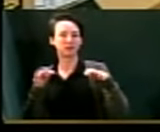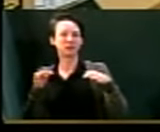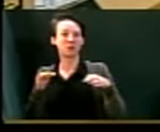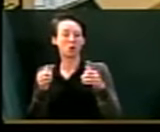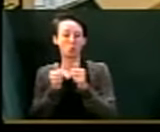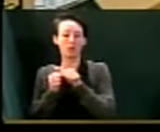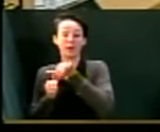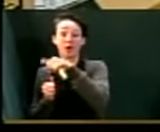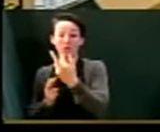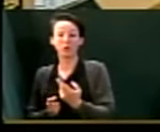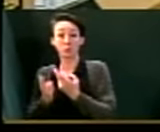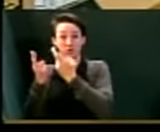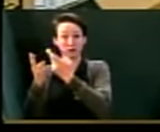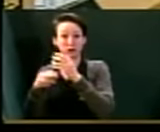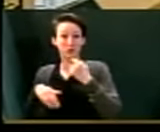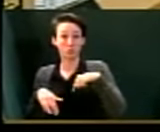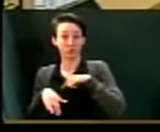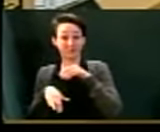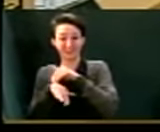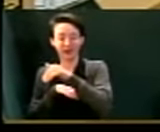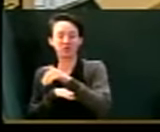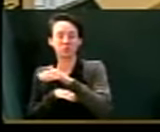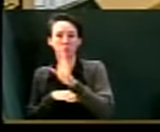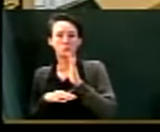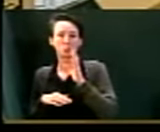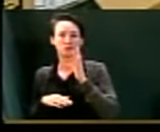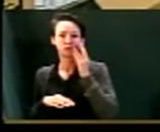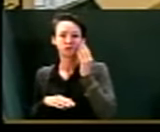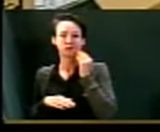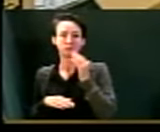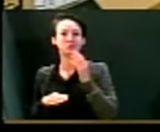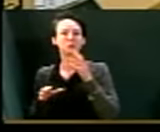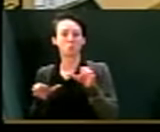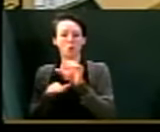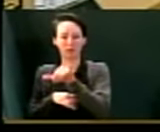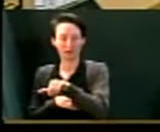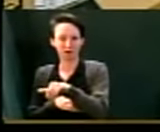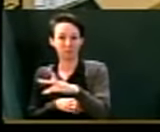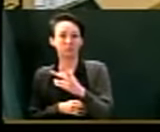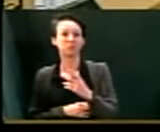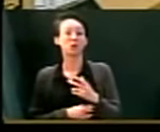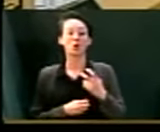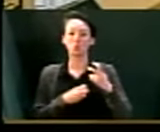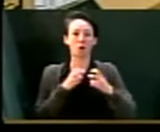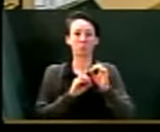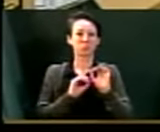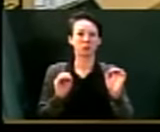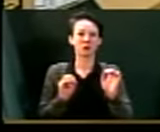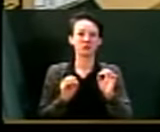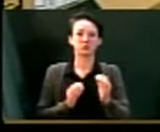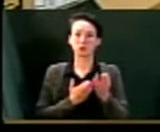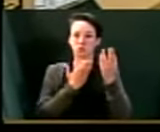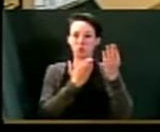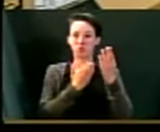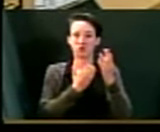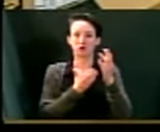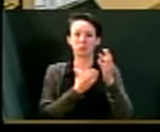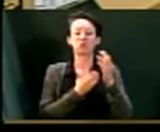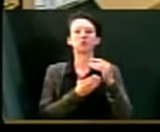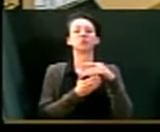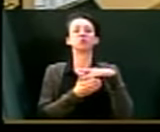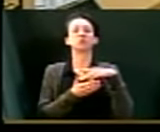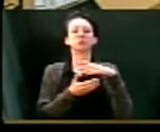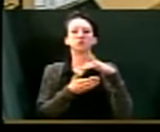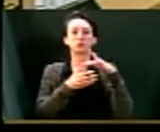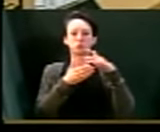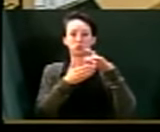other resolution we've ever sent. So I don't have a problem with her suggesting that you draft a letter, but I think before it goes,